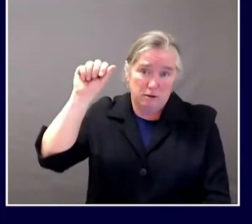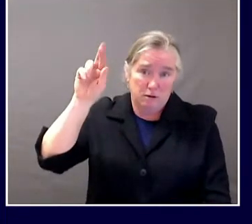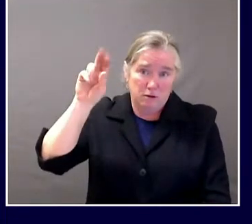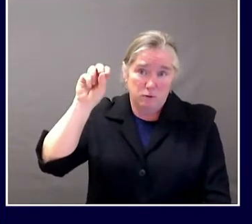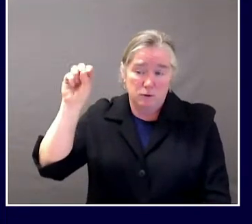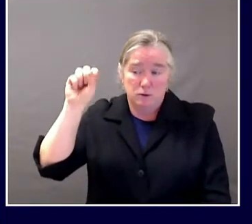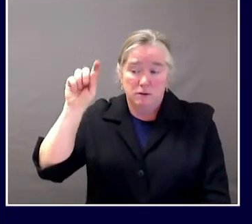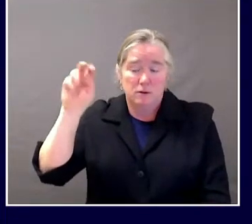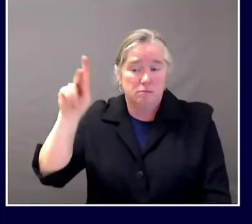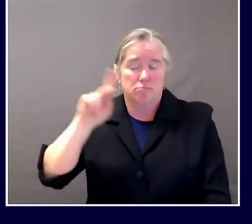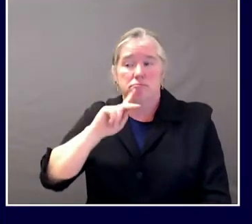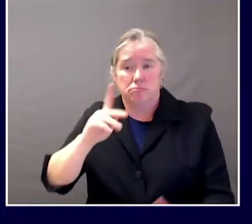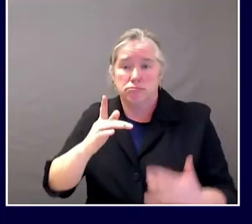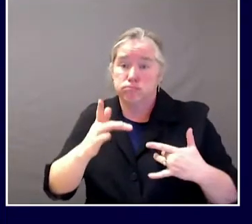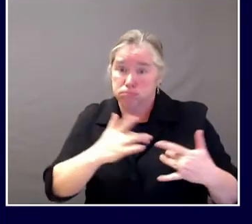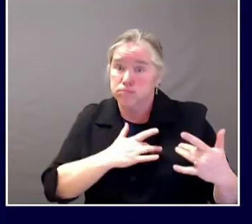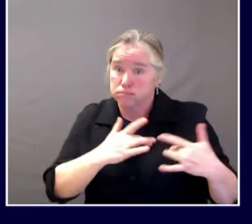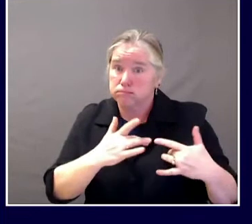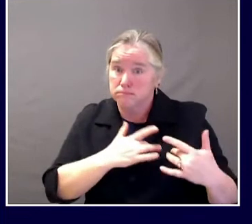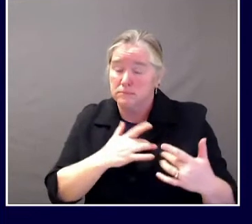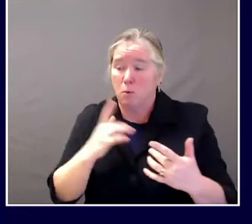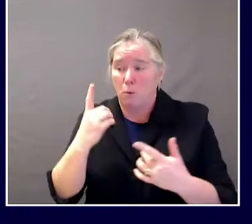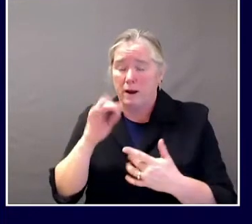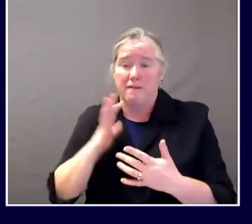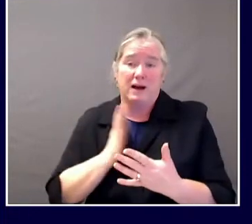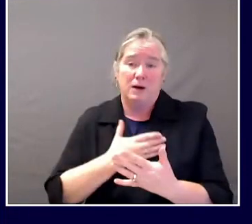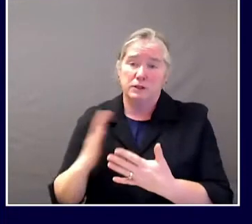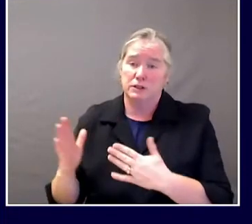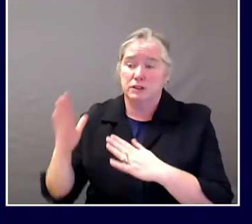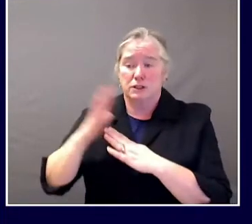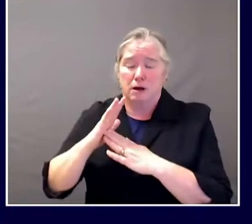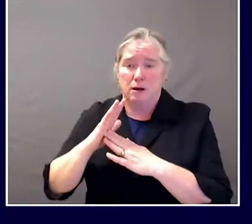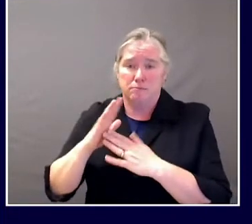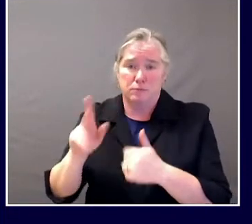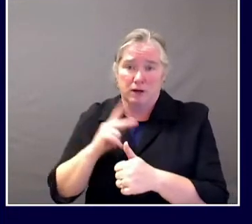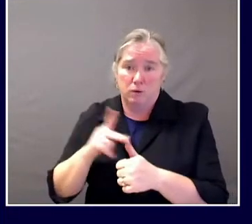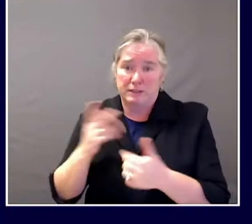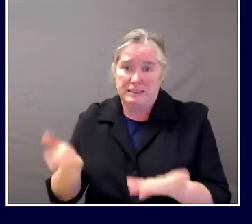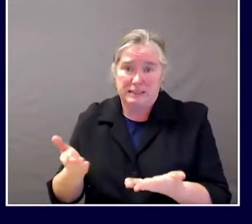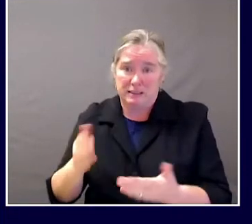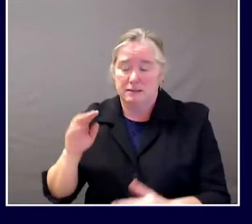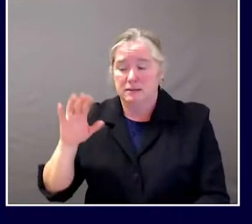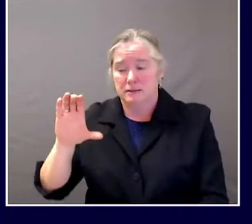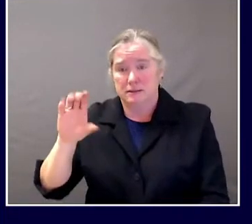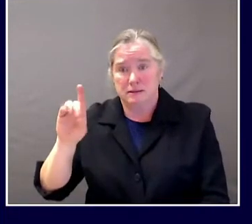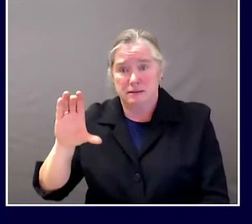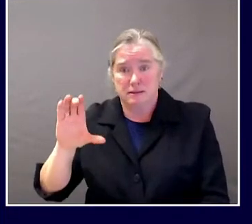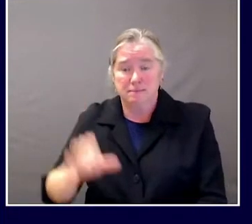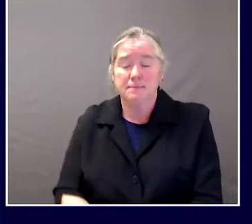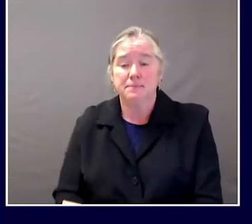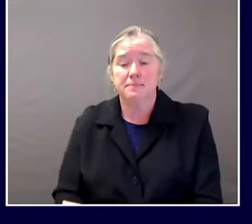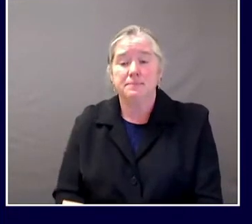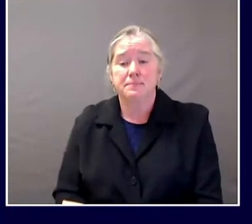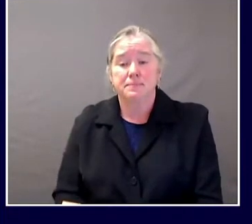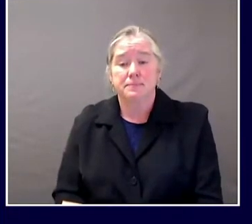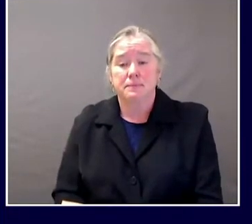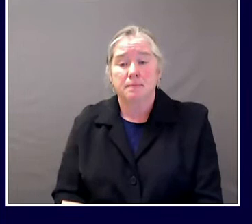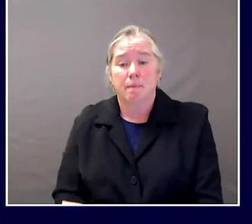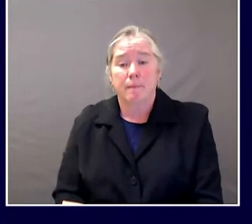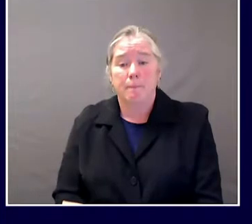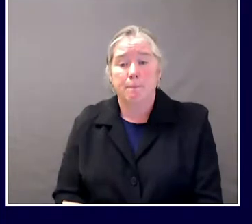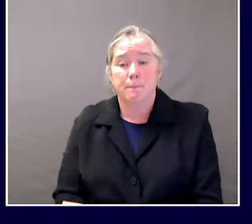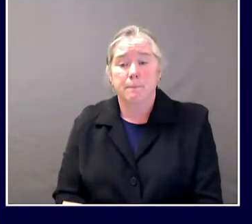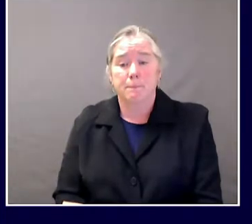concern and, dare I say, one of our top priorities across Maine CDC. There have been a